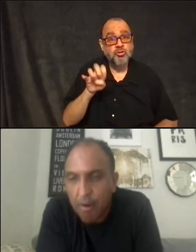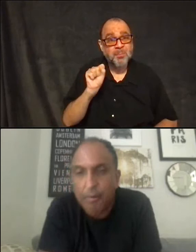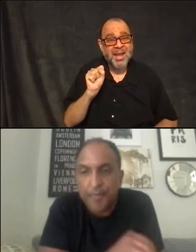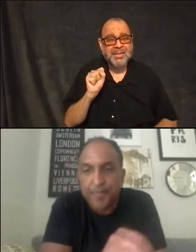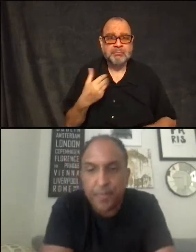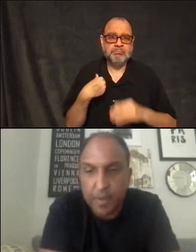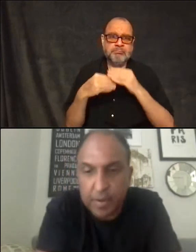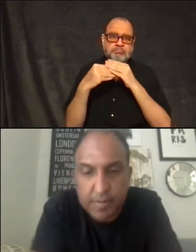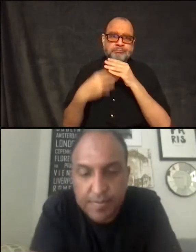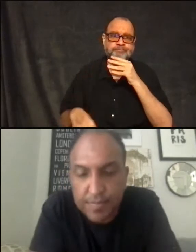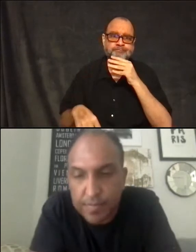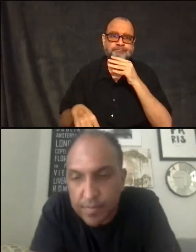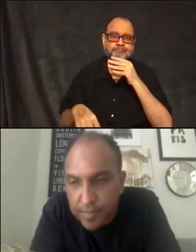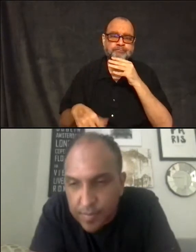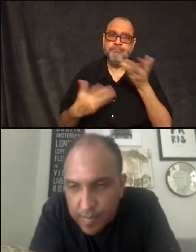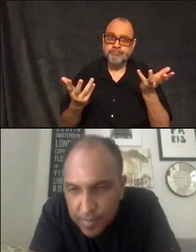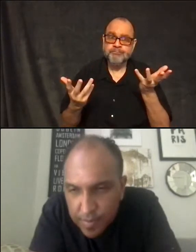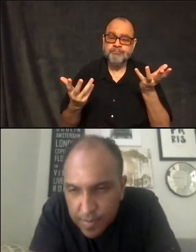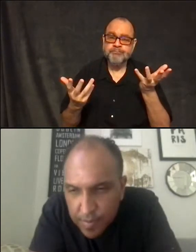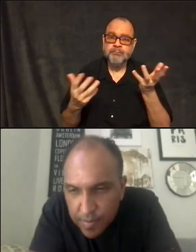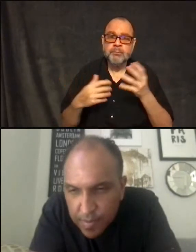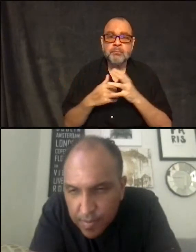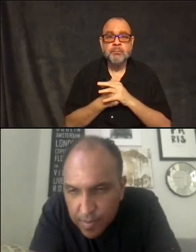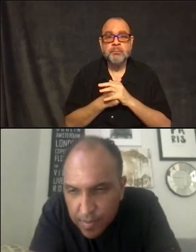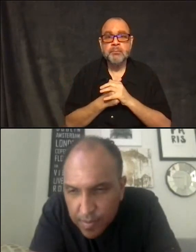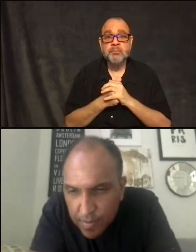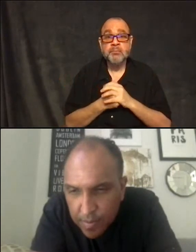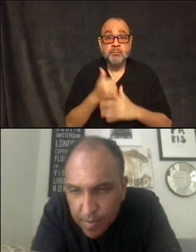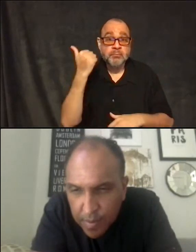them. There's various ones every day.